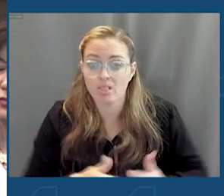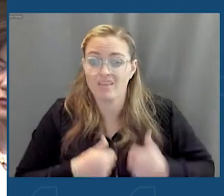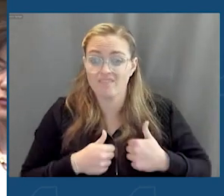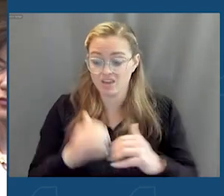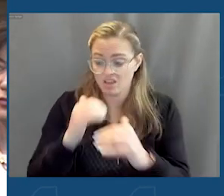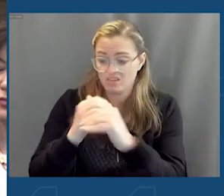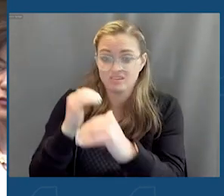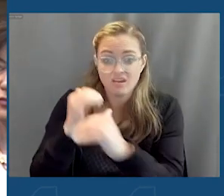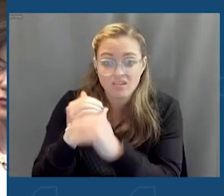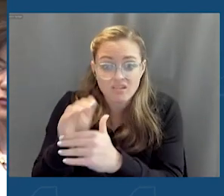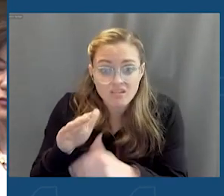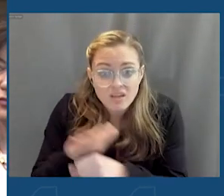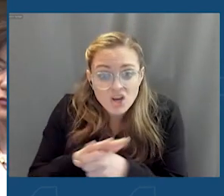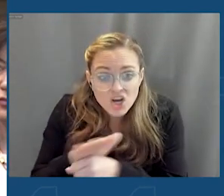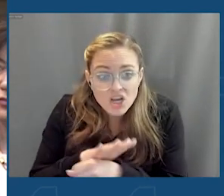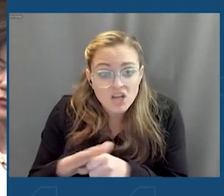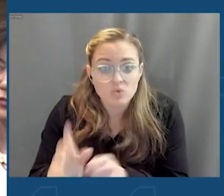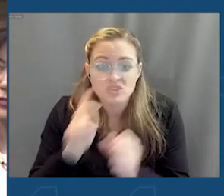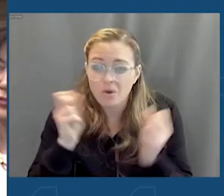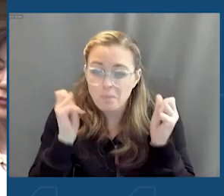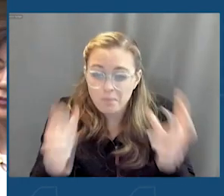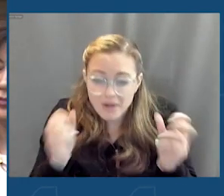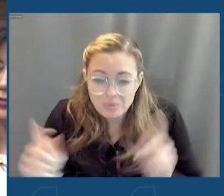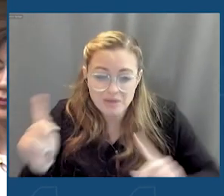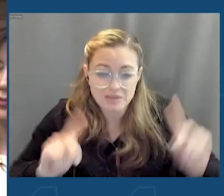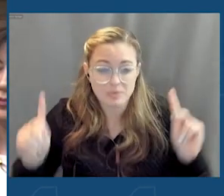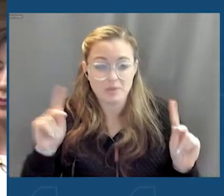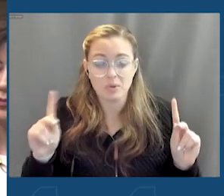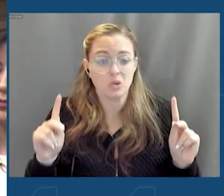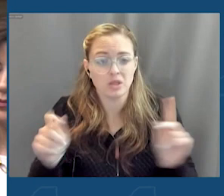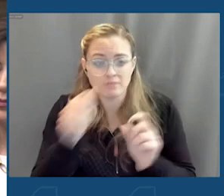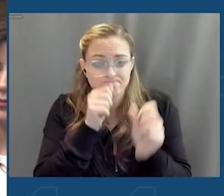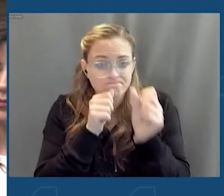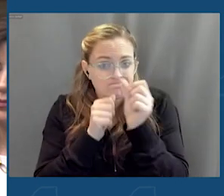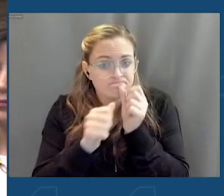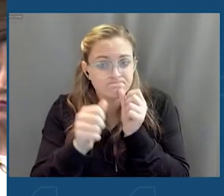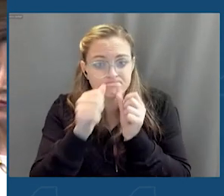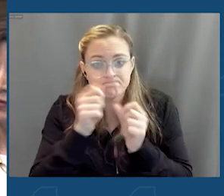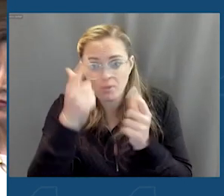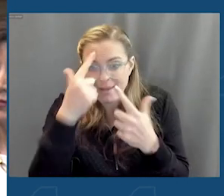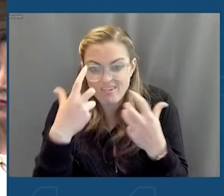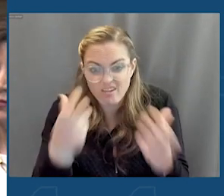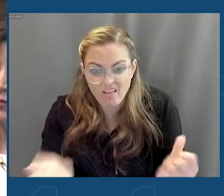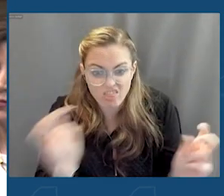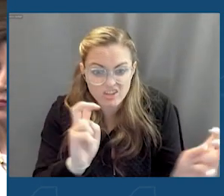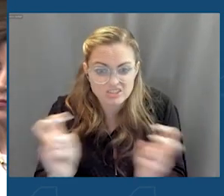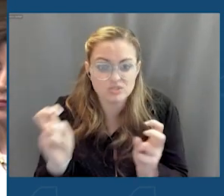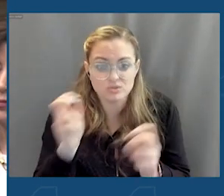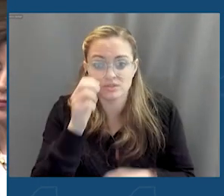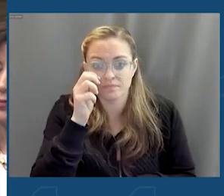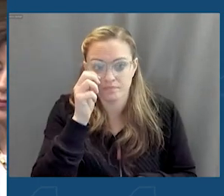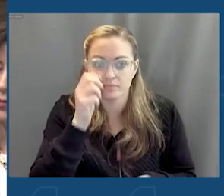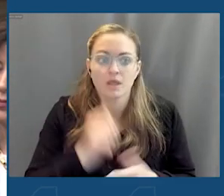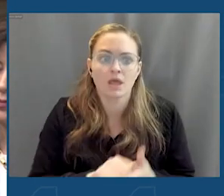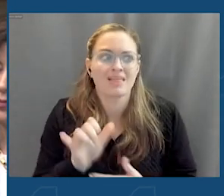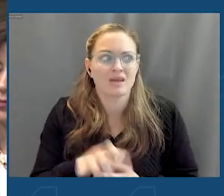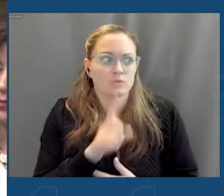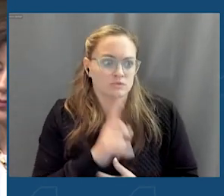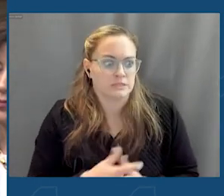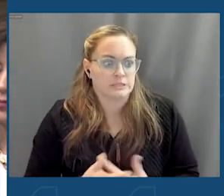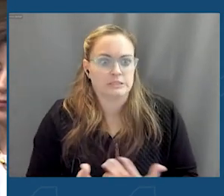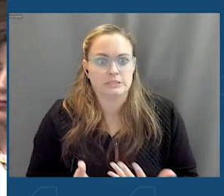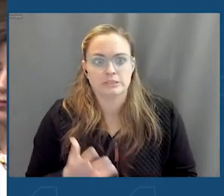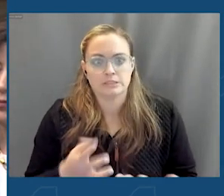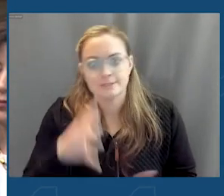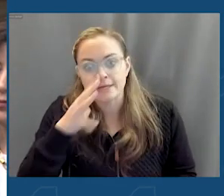We saw a large volume of individuals who were dealing with severe mental health illnesses that was really being